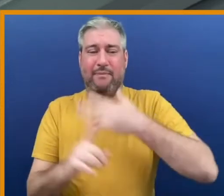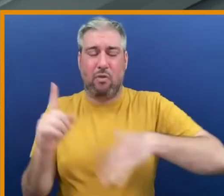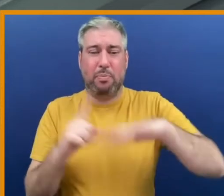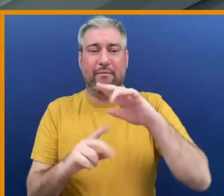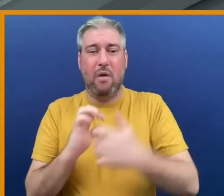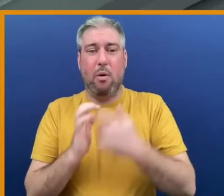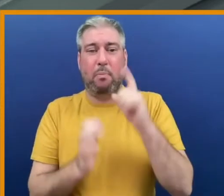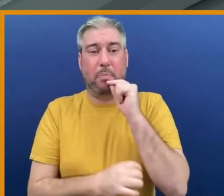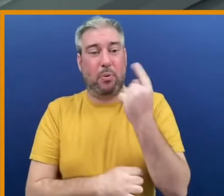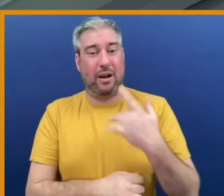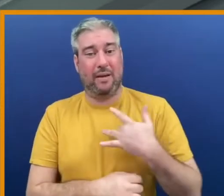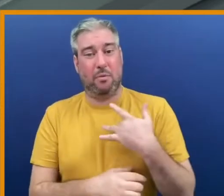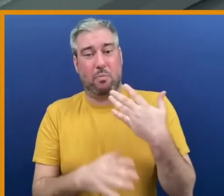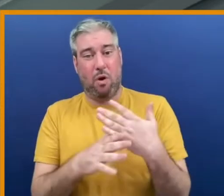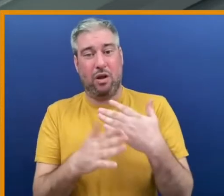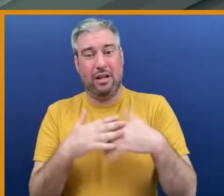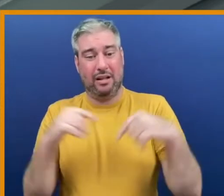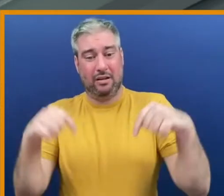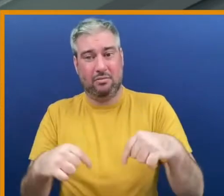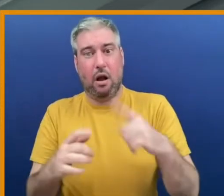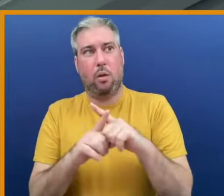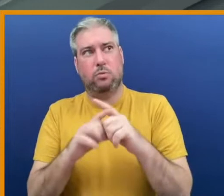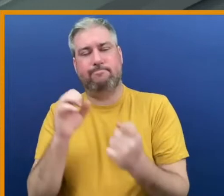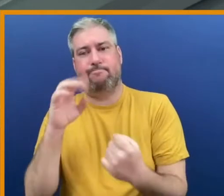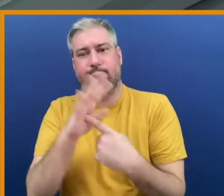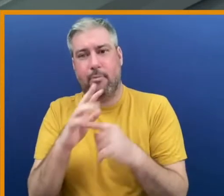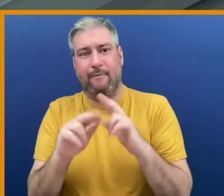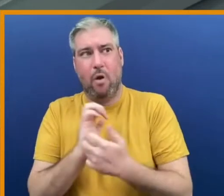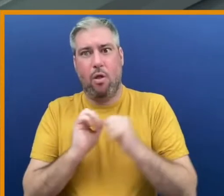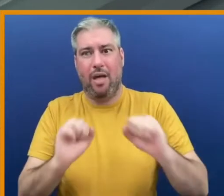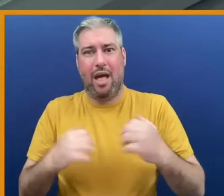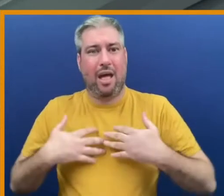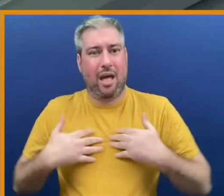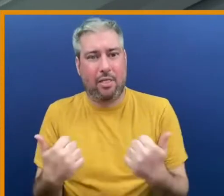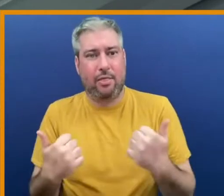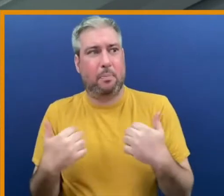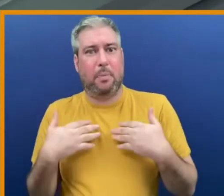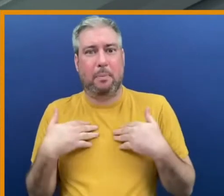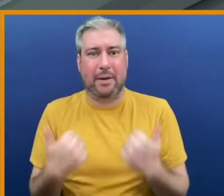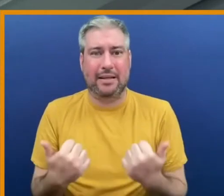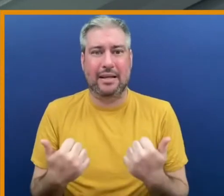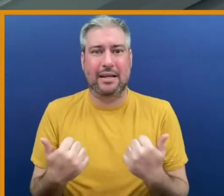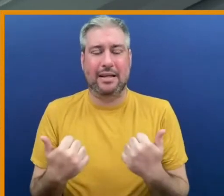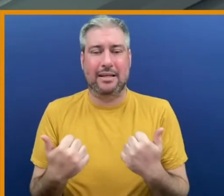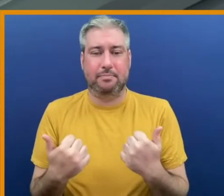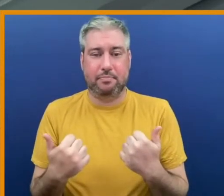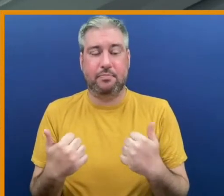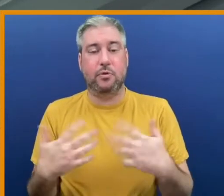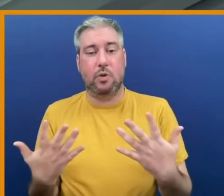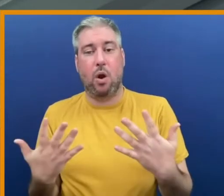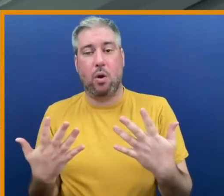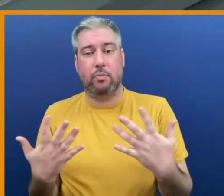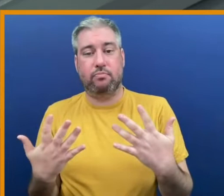well-being, enjoy. So Liberal Democrats would enable local authorities to introduce place-based solutions to the